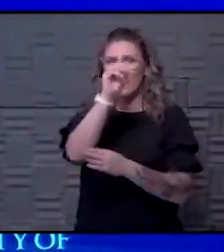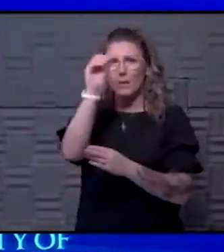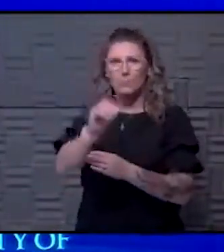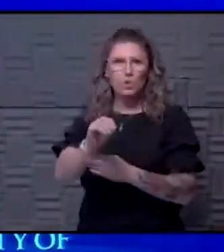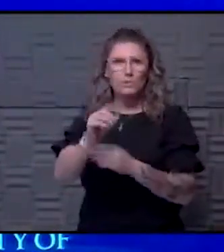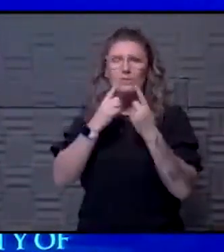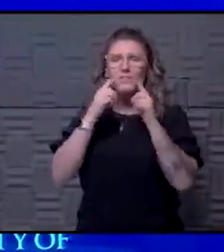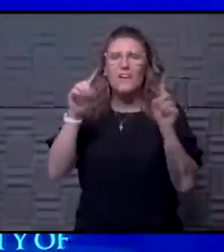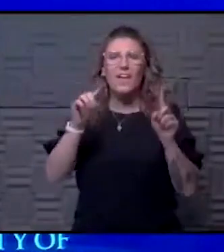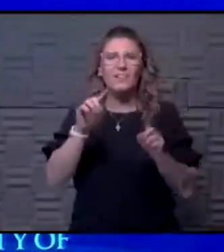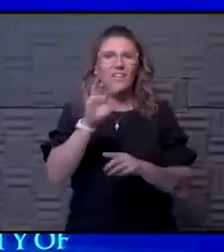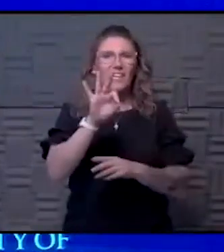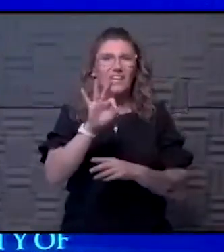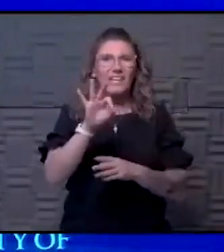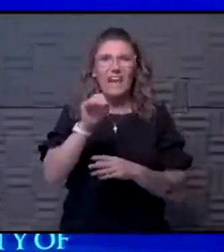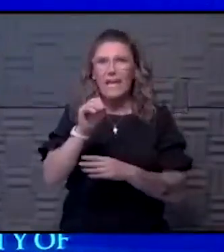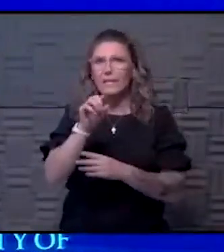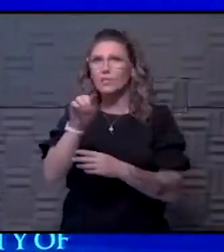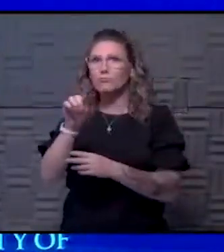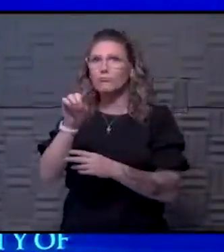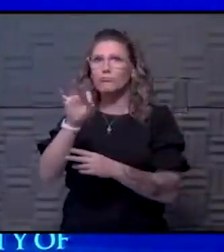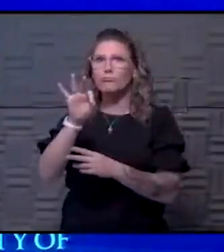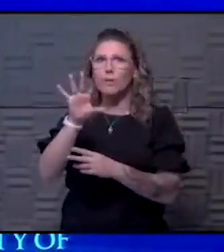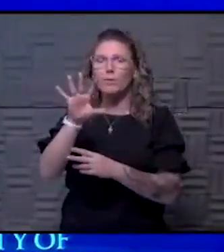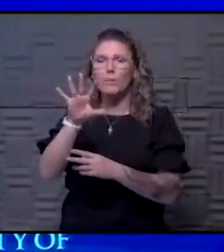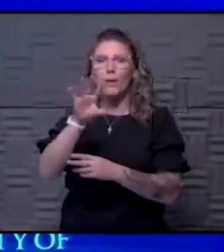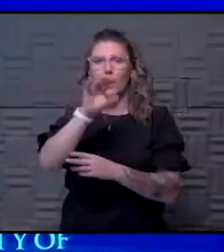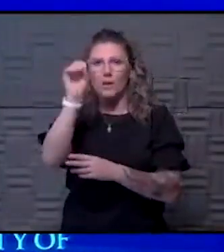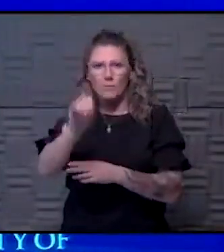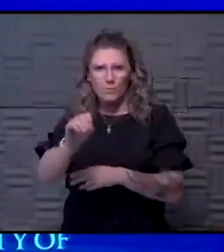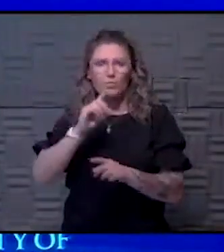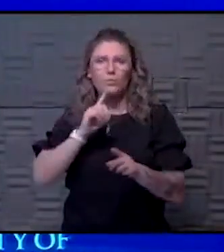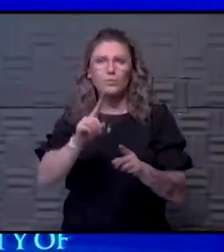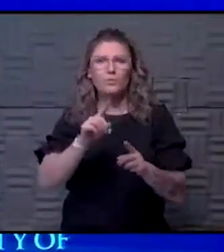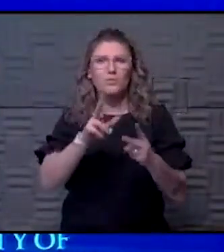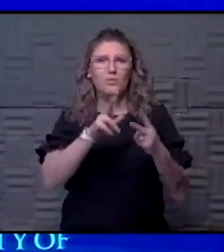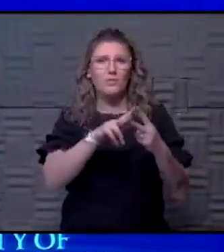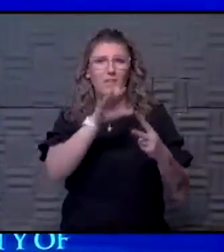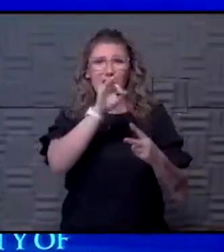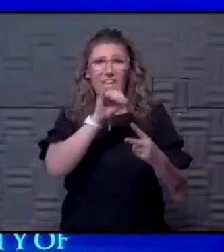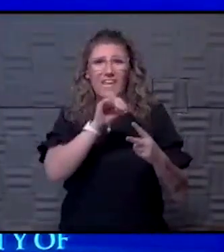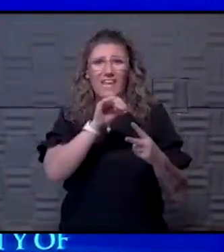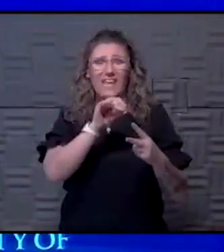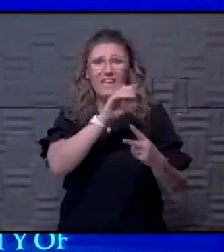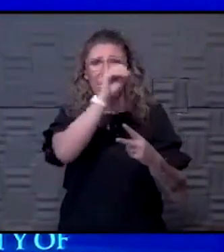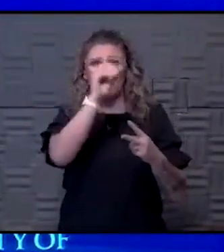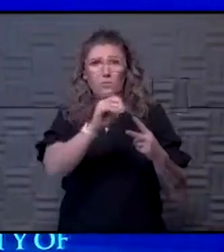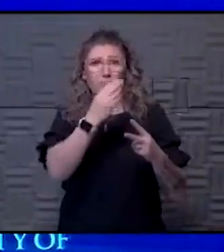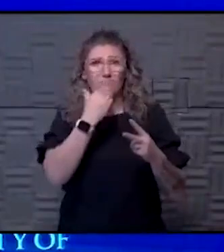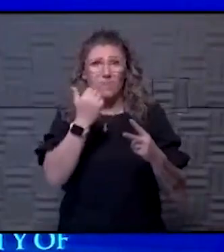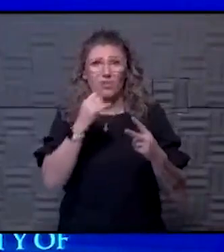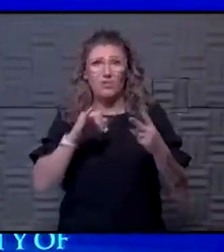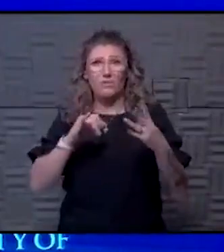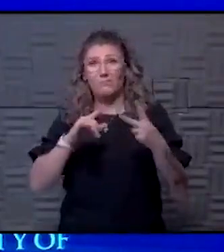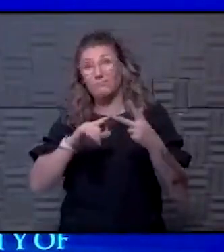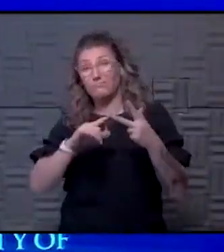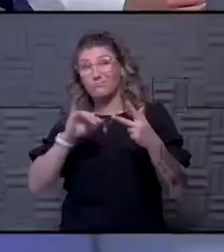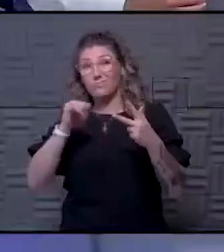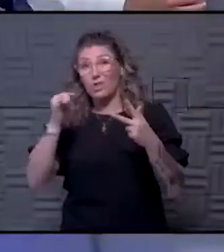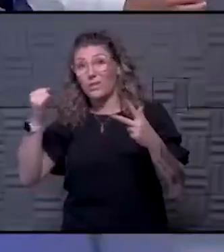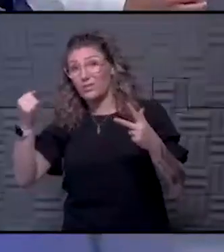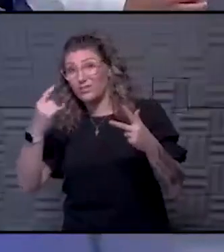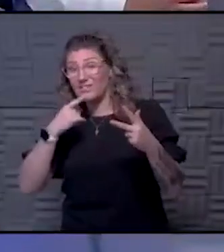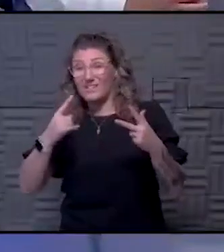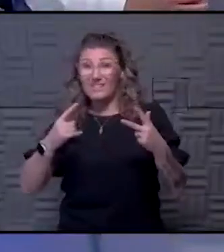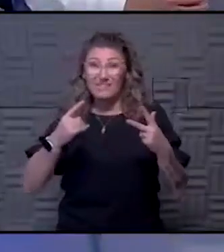dose, 90 to 95 after 2 doses, 80% after one dose of Pfizer and Moderna is better than J&J's one dose. So, thoughts